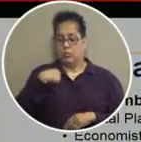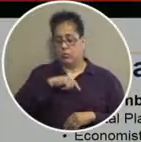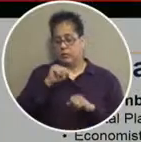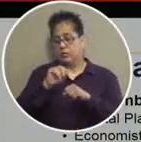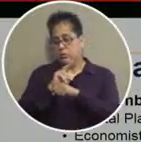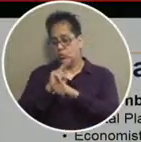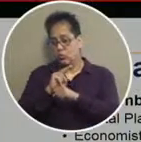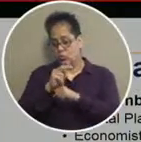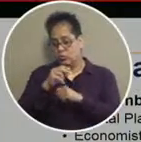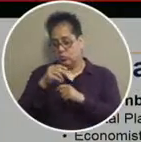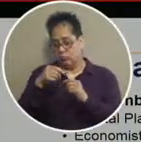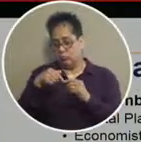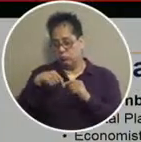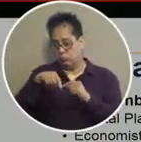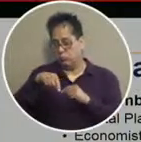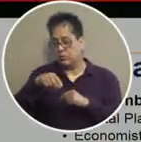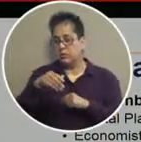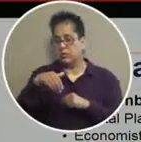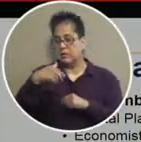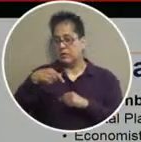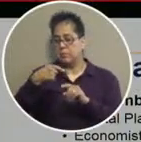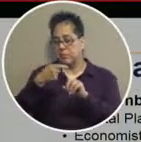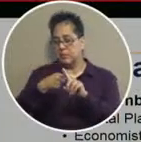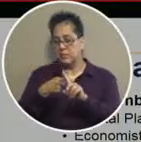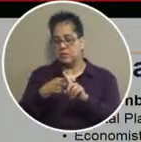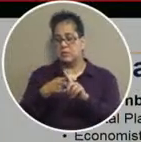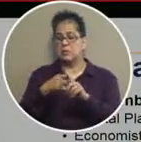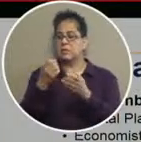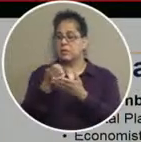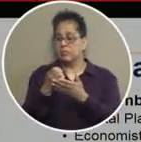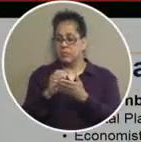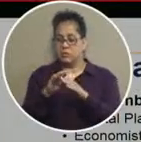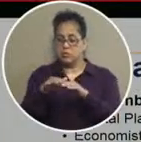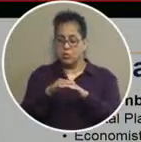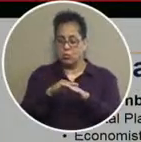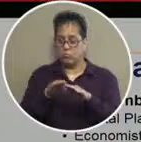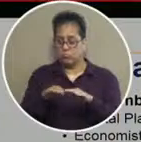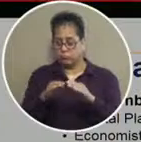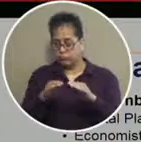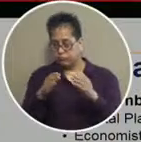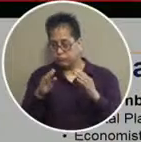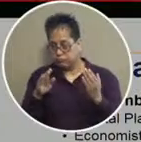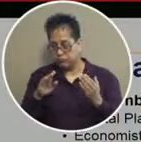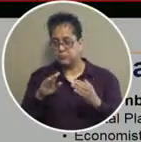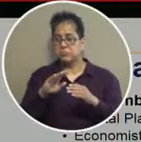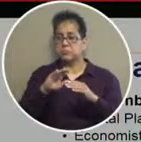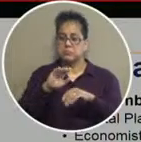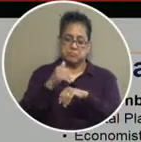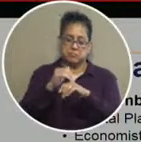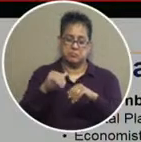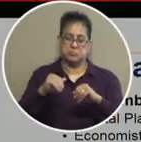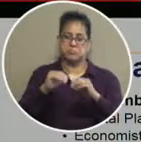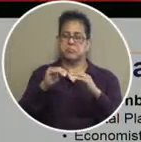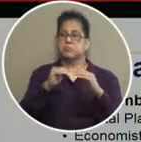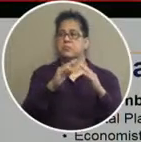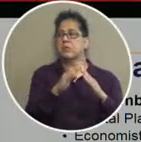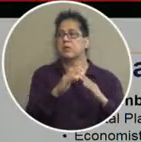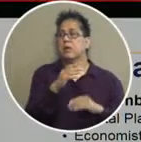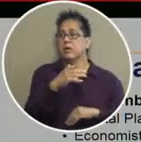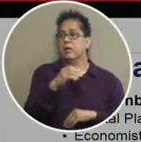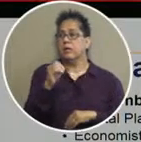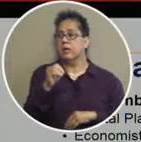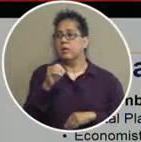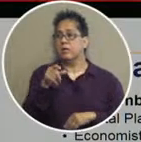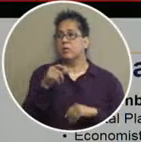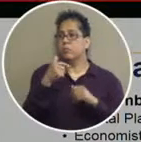weeks and months as the economy slowly reopens in the state of Texas and we transition from phase to phase locally. So here I'm just giving you a quick review of